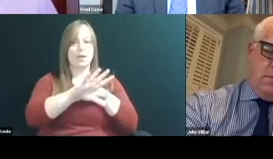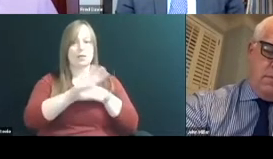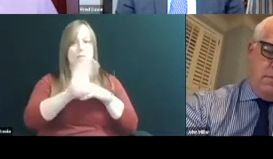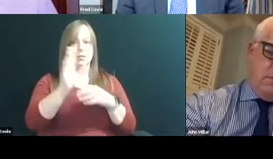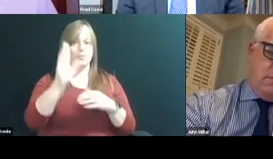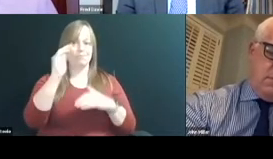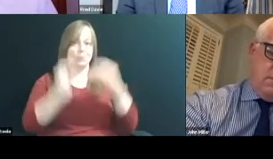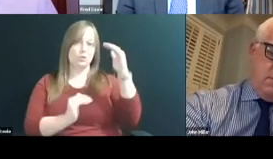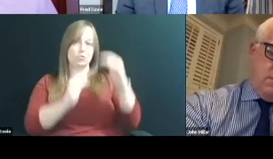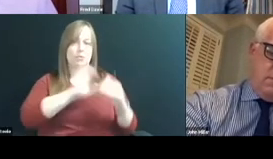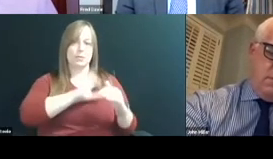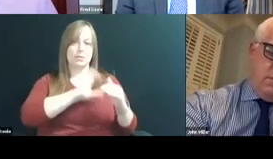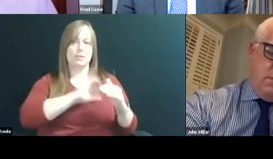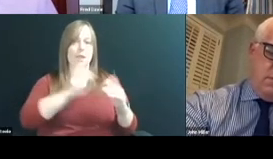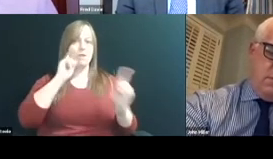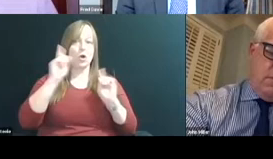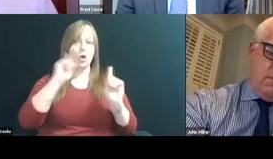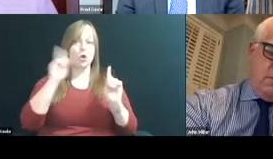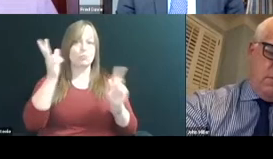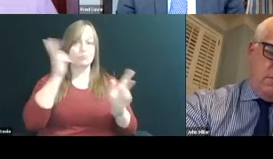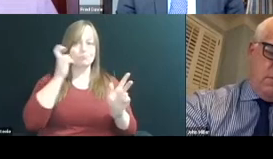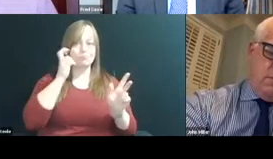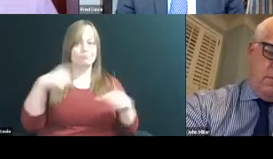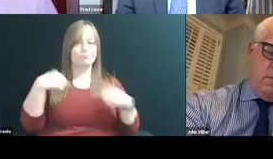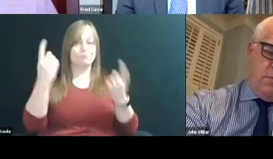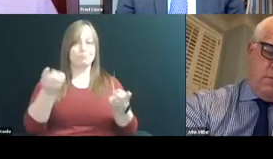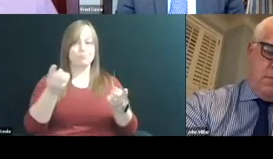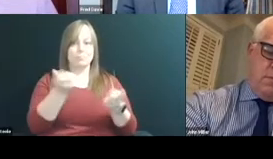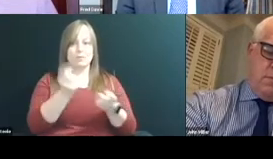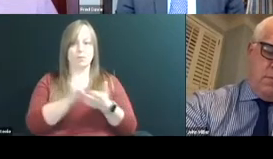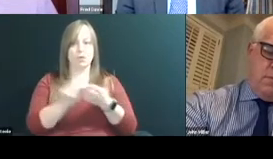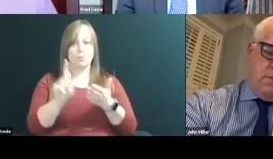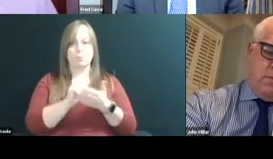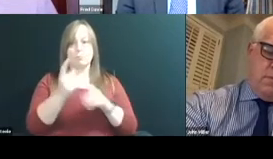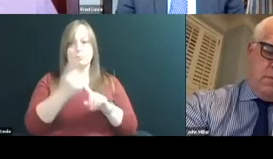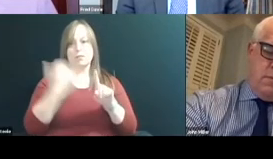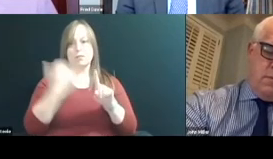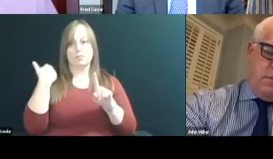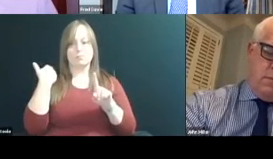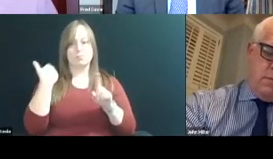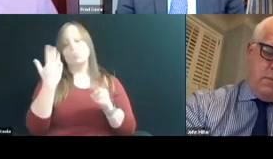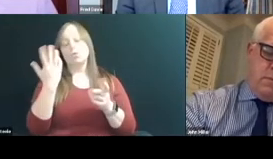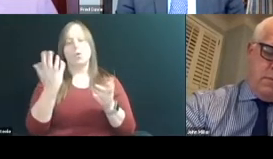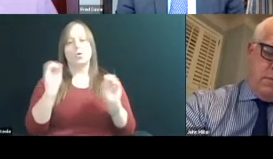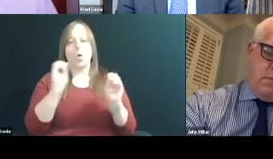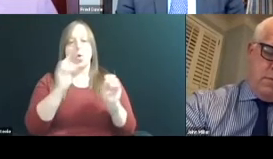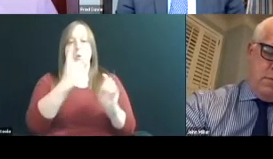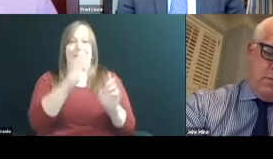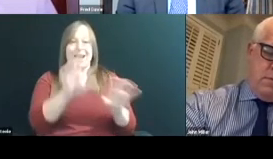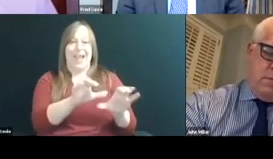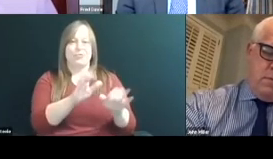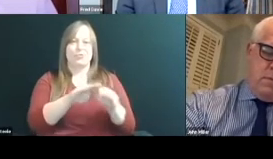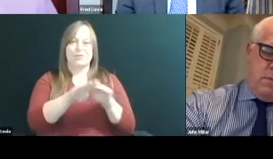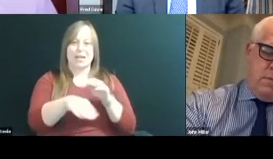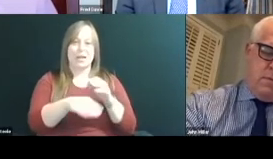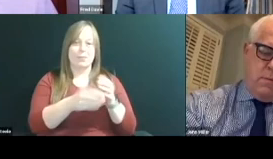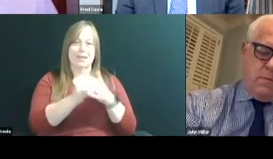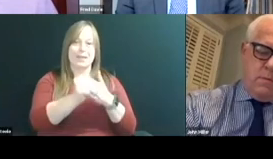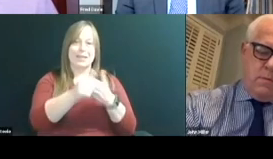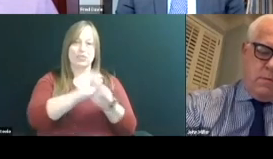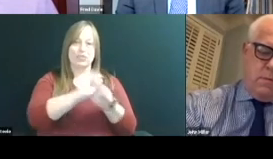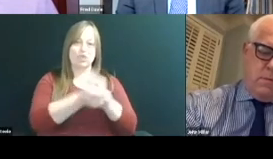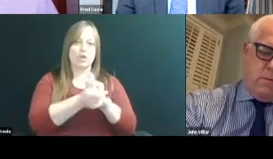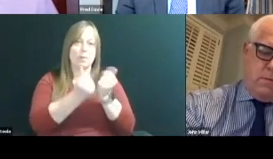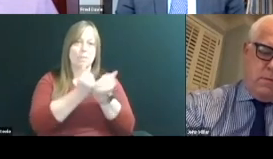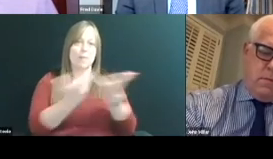unjust policing. I've heard from a lot of them in my hearings over the past few months. So there really is no single action or step that will lead to that